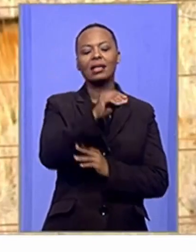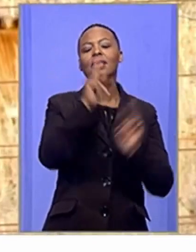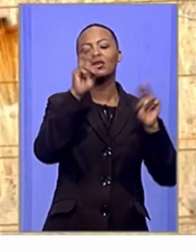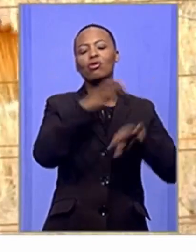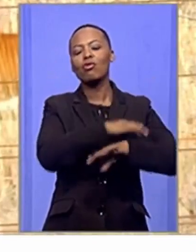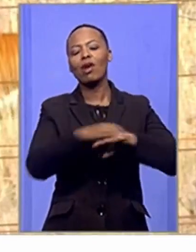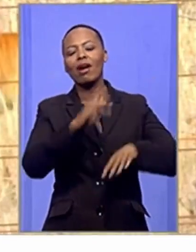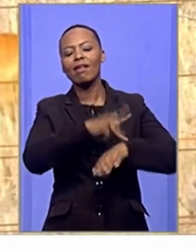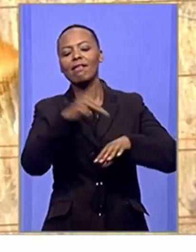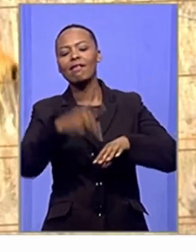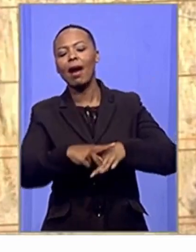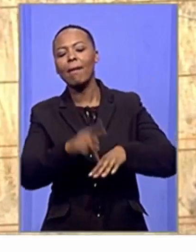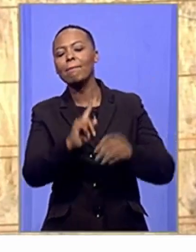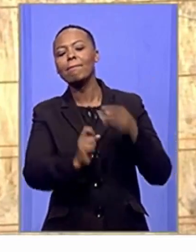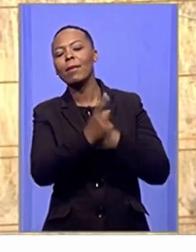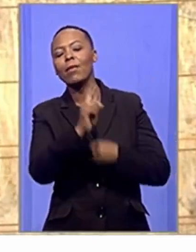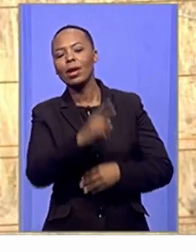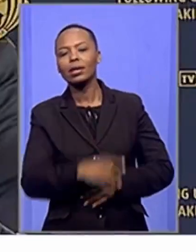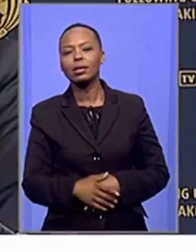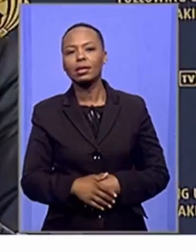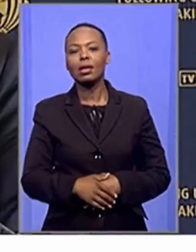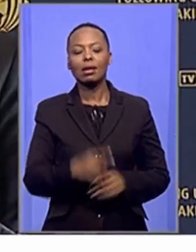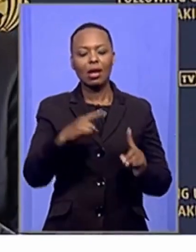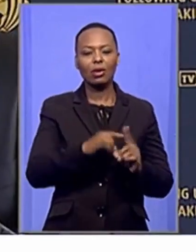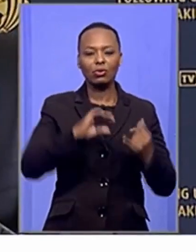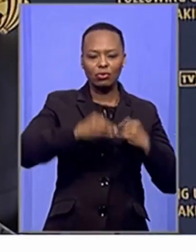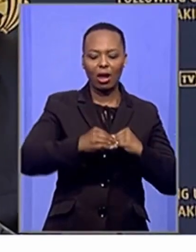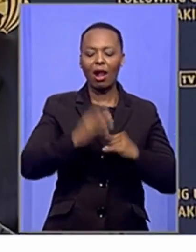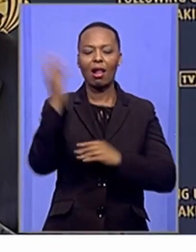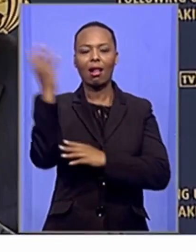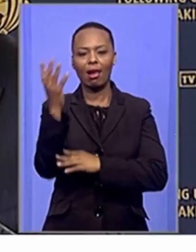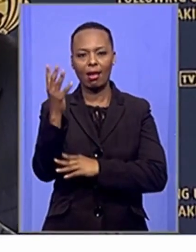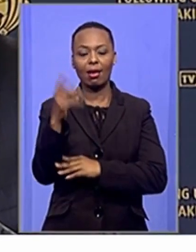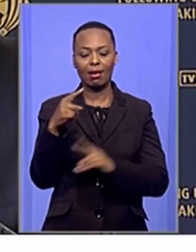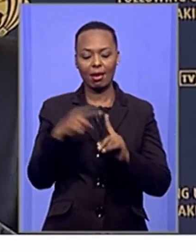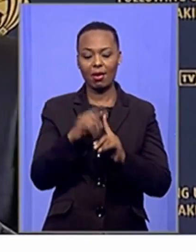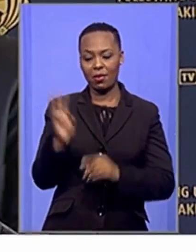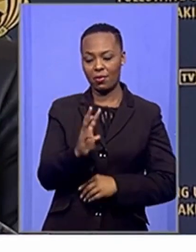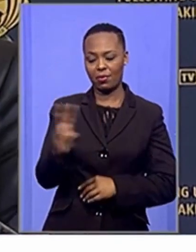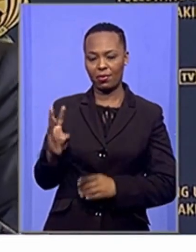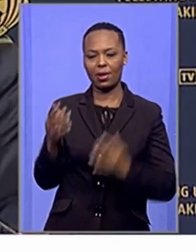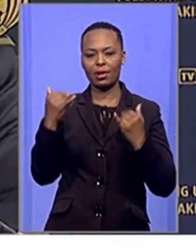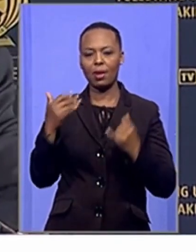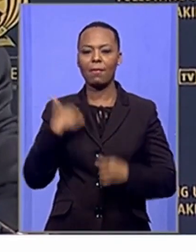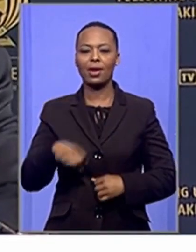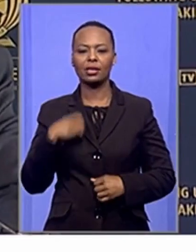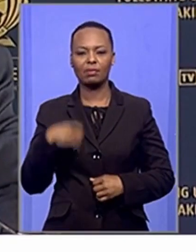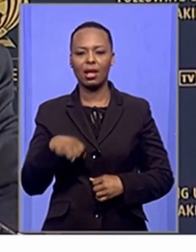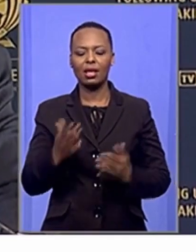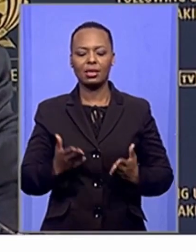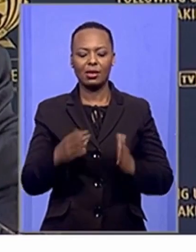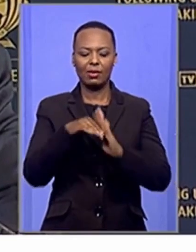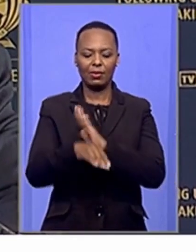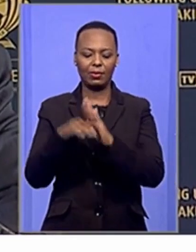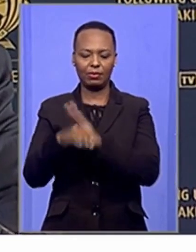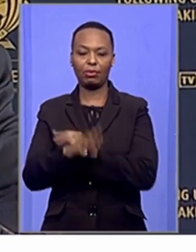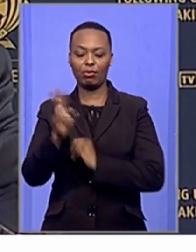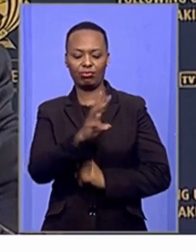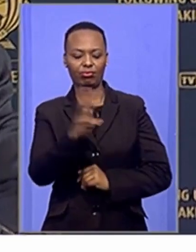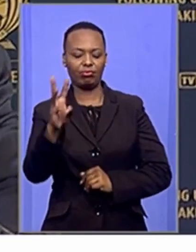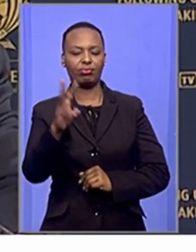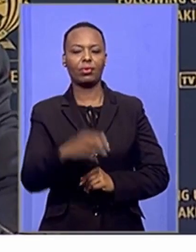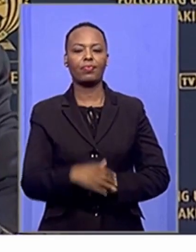eo a neng a fumana monyetla wa ho bua, Ramaphosa o ile a seolla ka bohale maemo a fokolang a bomasepala. The new